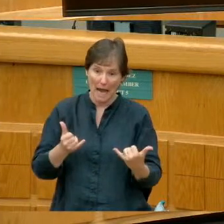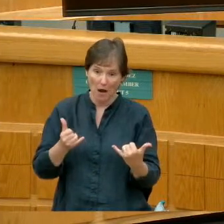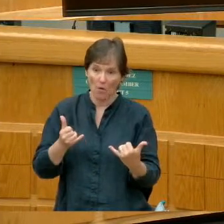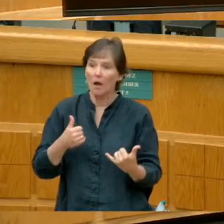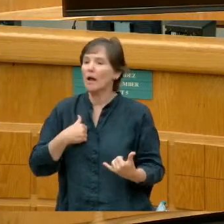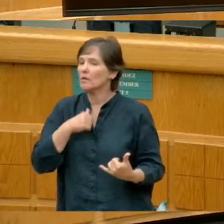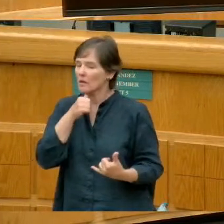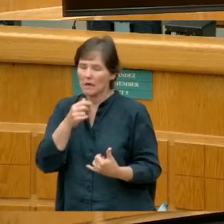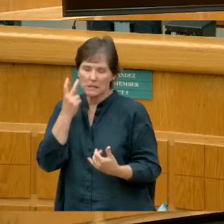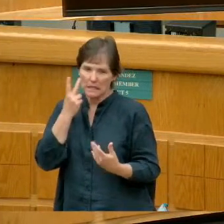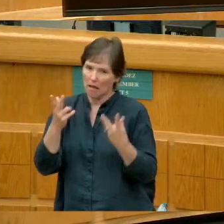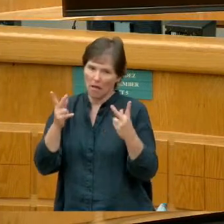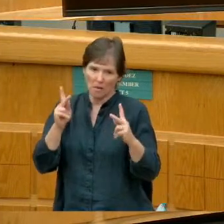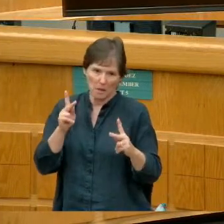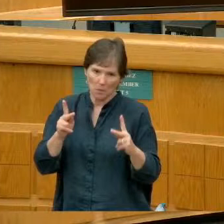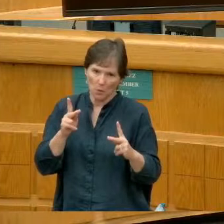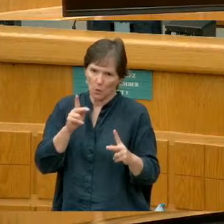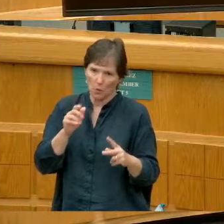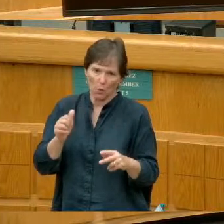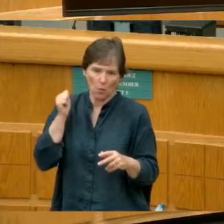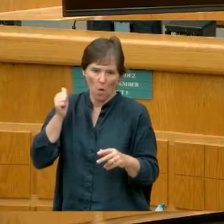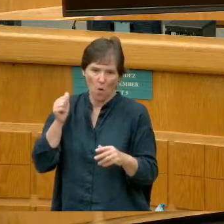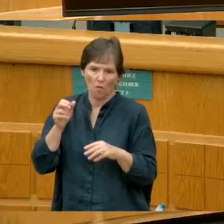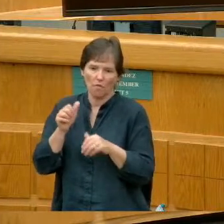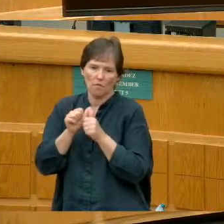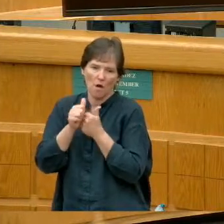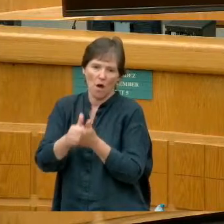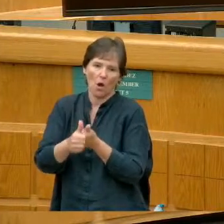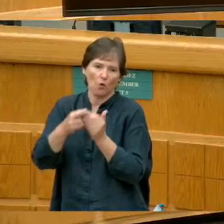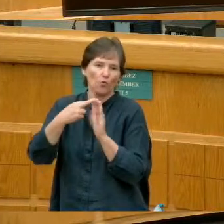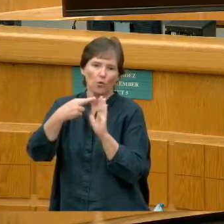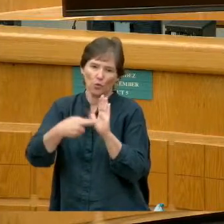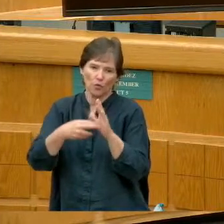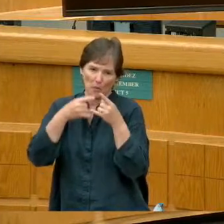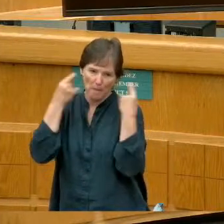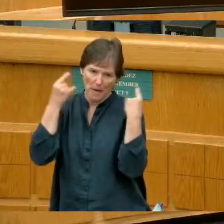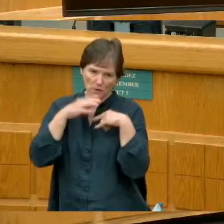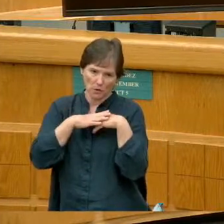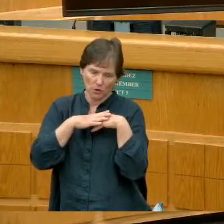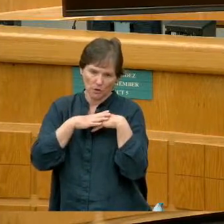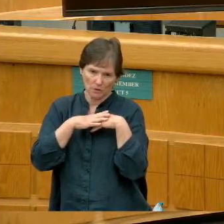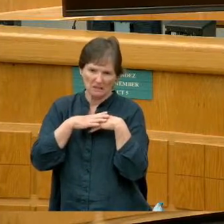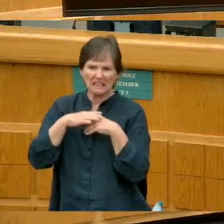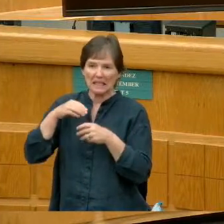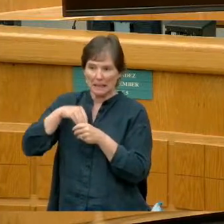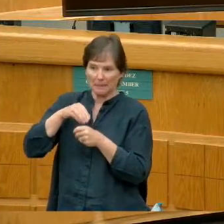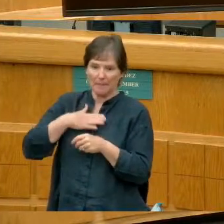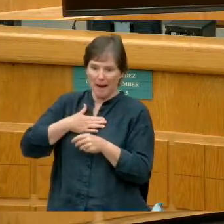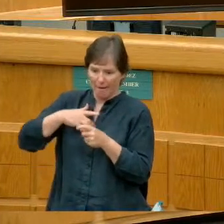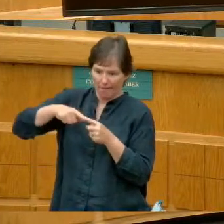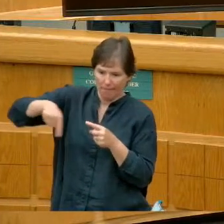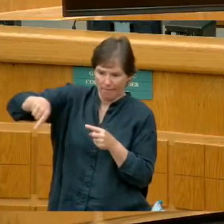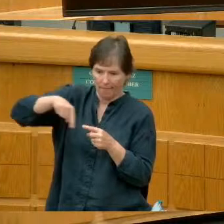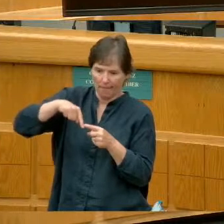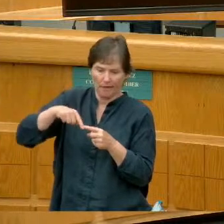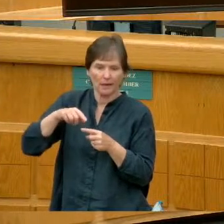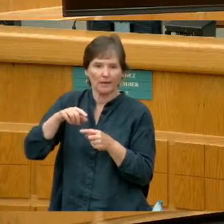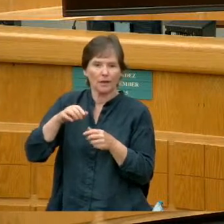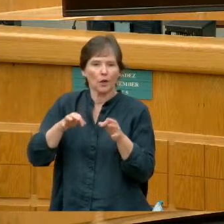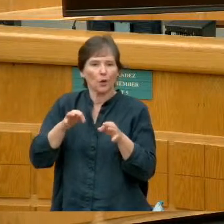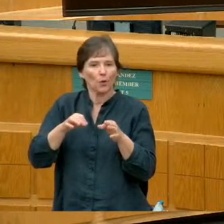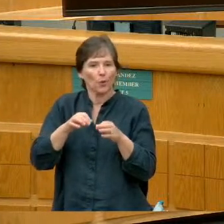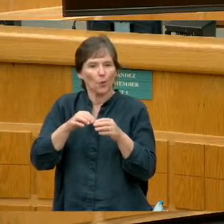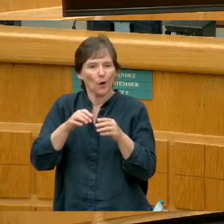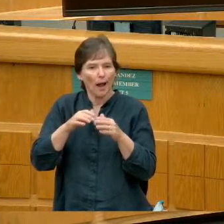the rules, at least in my, circle of courthouse to HEB, to Stripes,